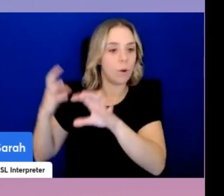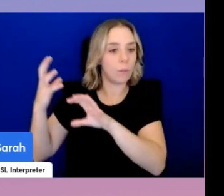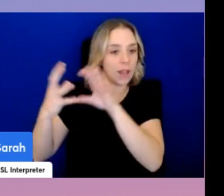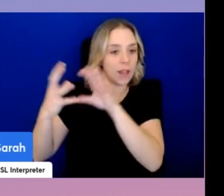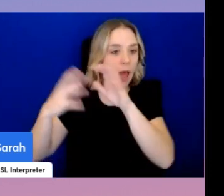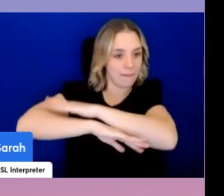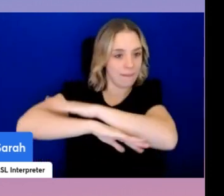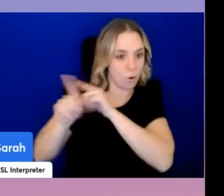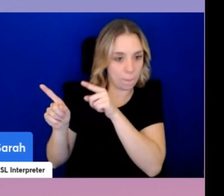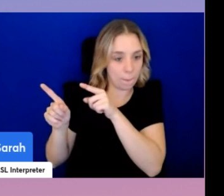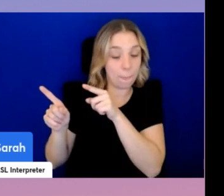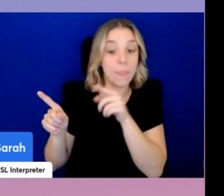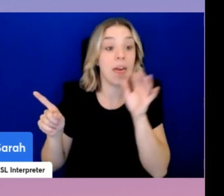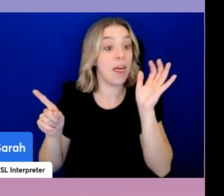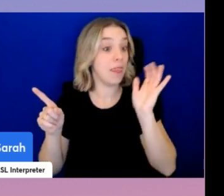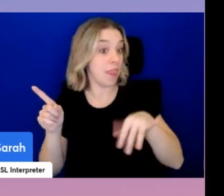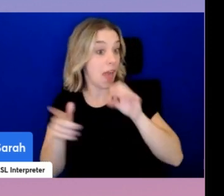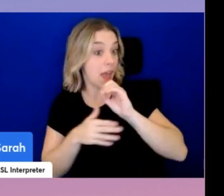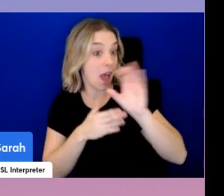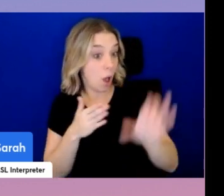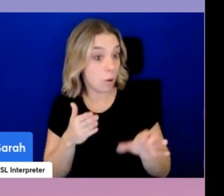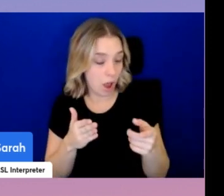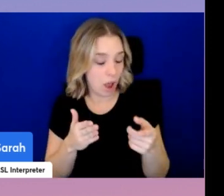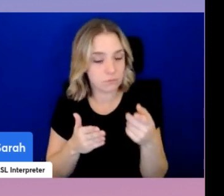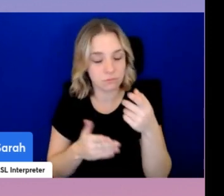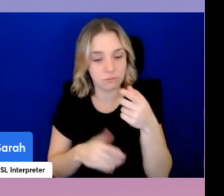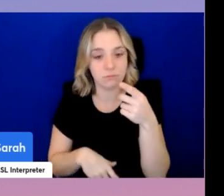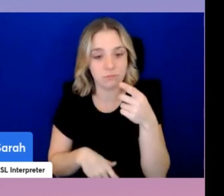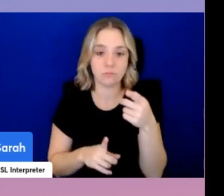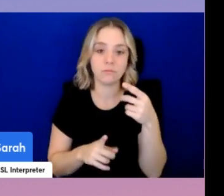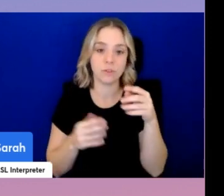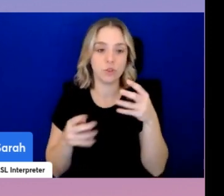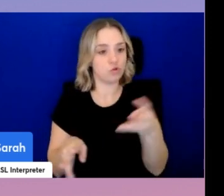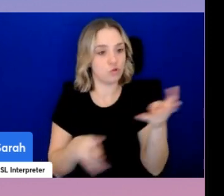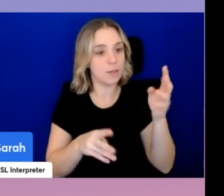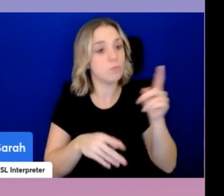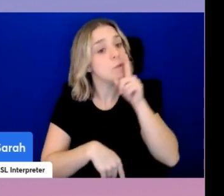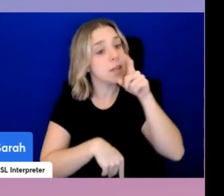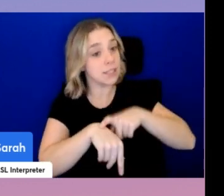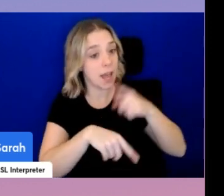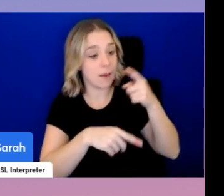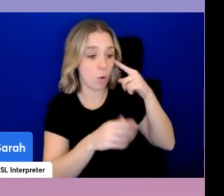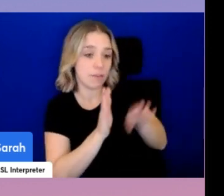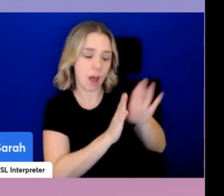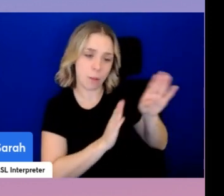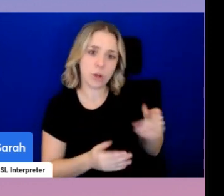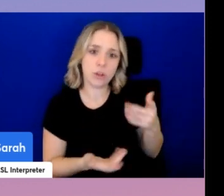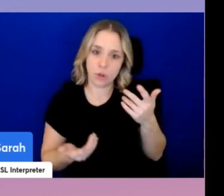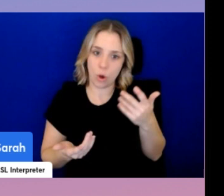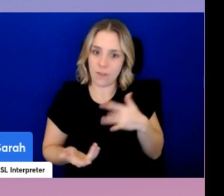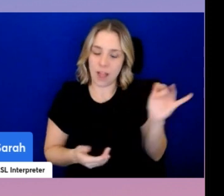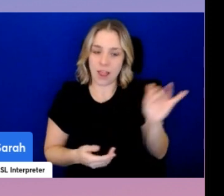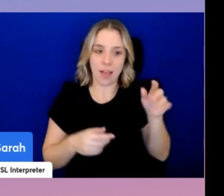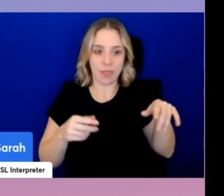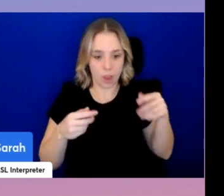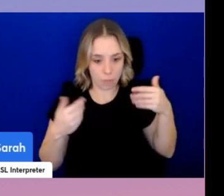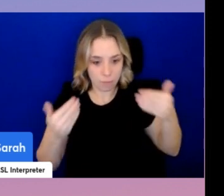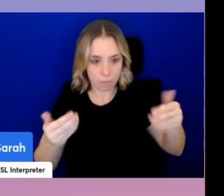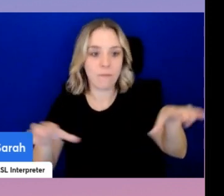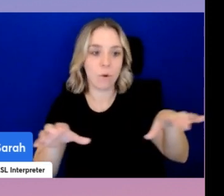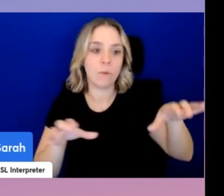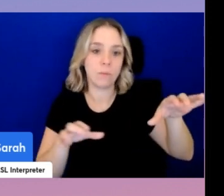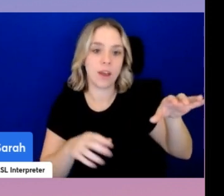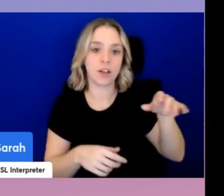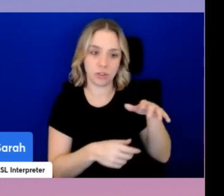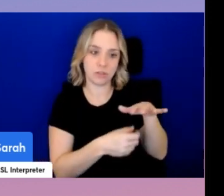The output of that action is streamed in real time to the developer as if they were performing the action locally. Policies applied to the environment are